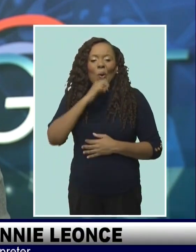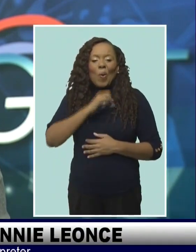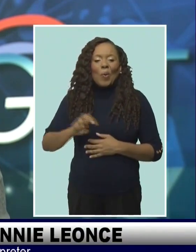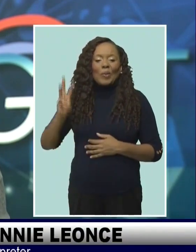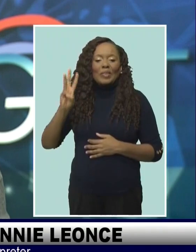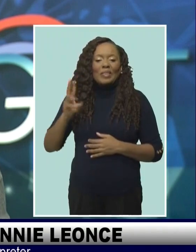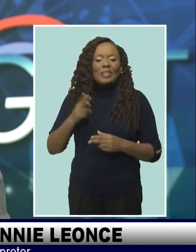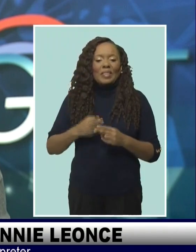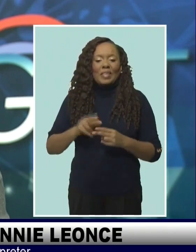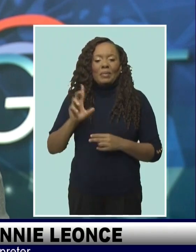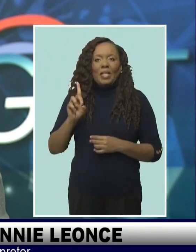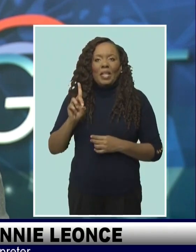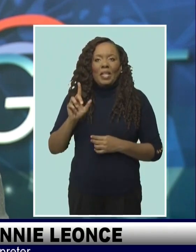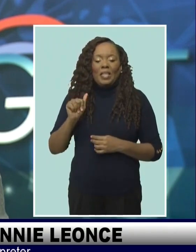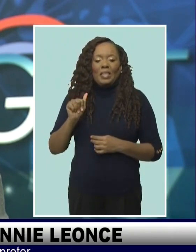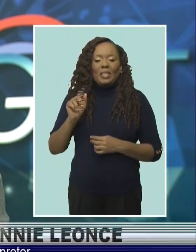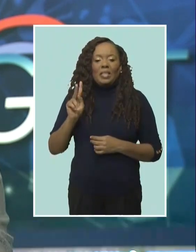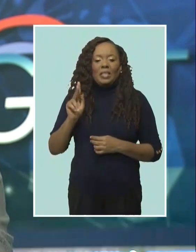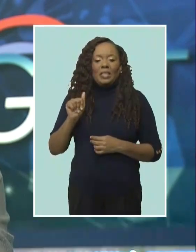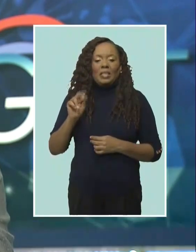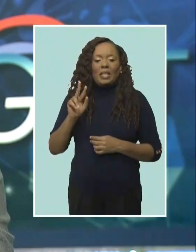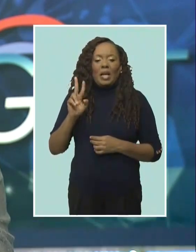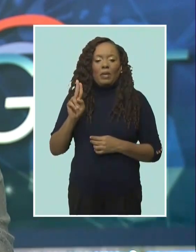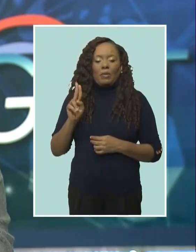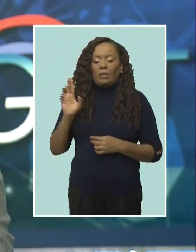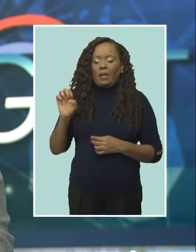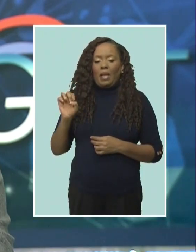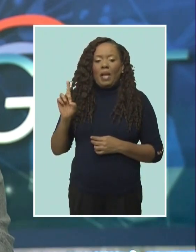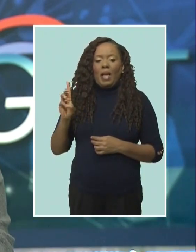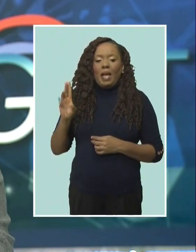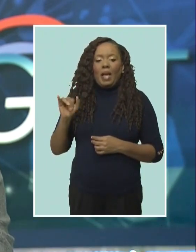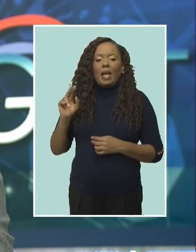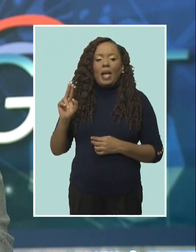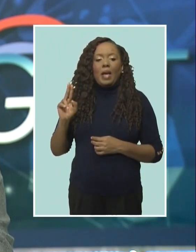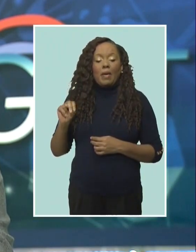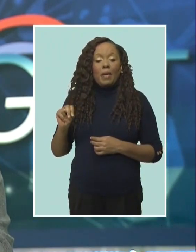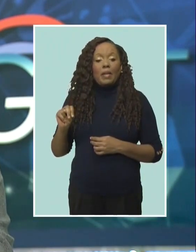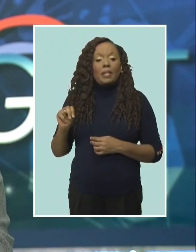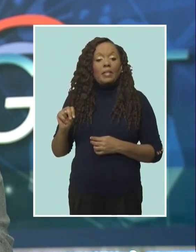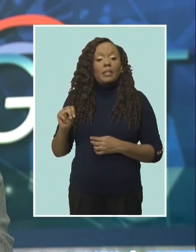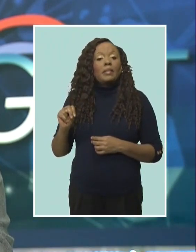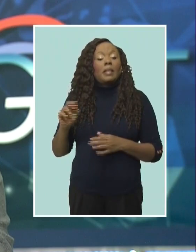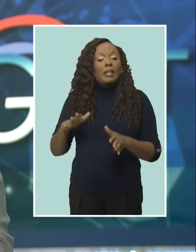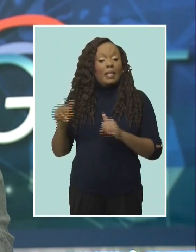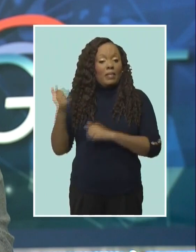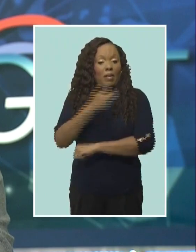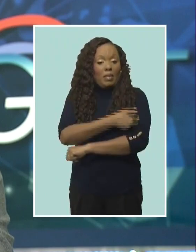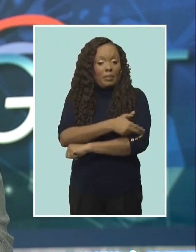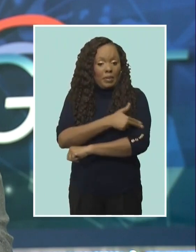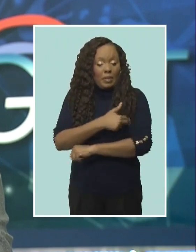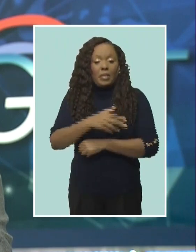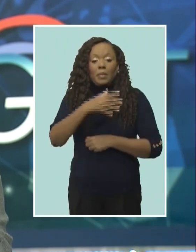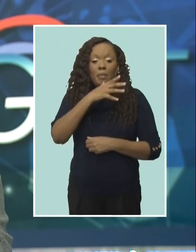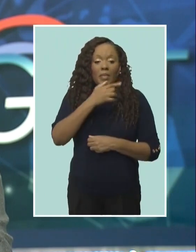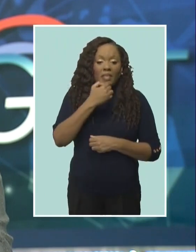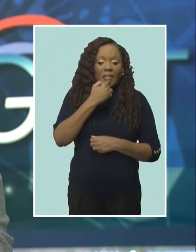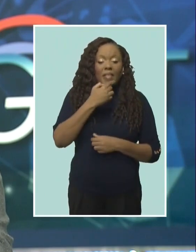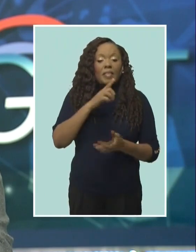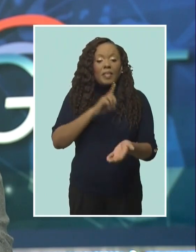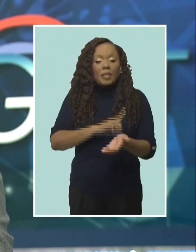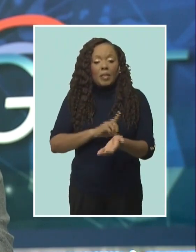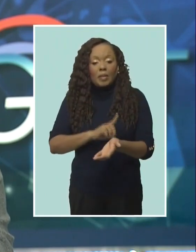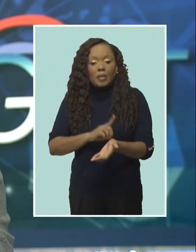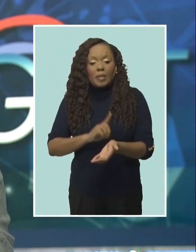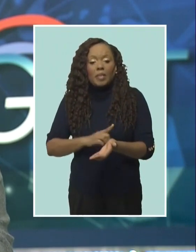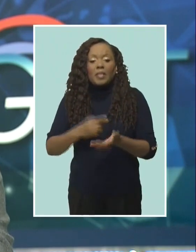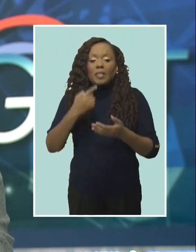Dakaru Edwin was discharged from the hospital, and his mother, Natasha Martindale, tells CBC News doctors at the Queen Elizabeth